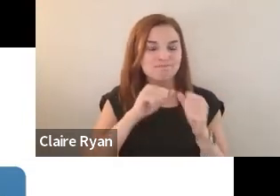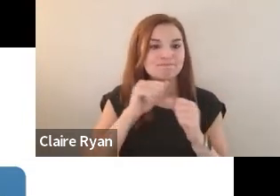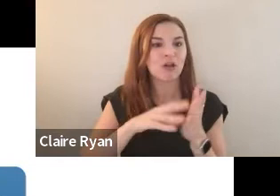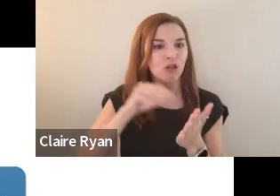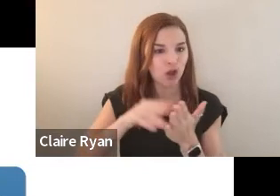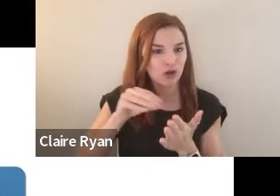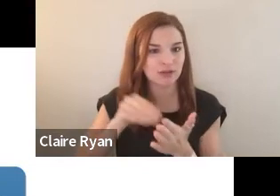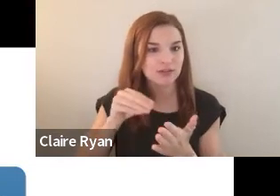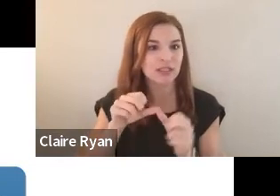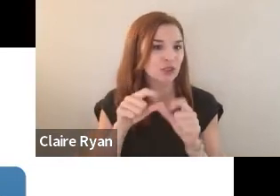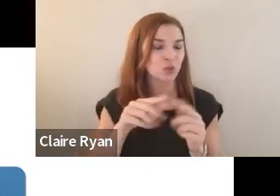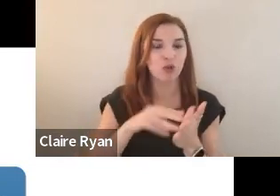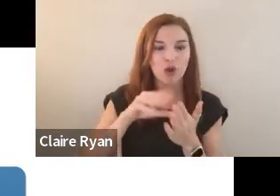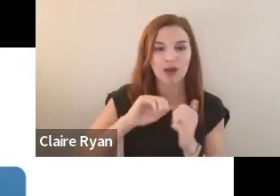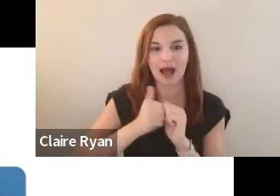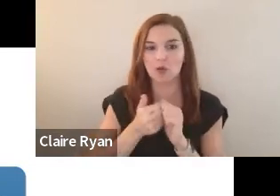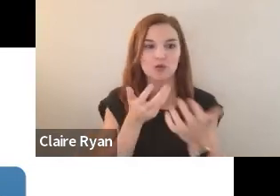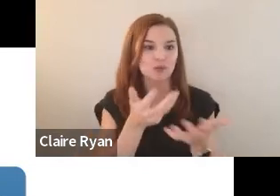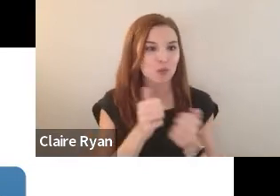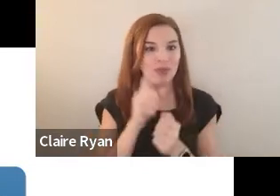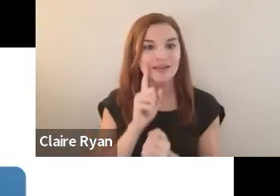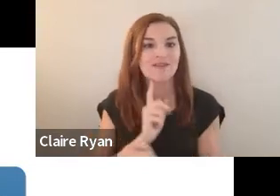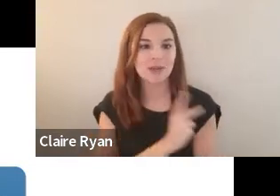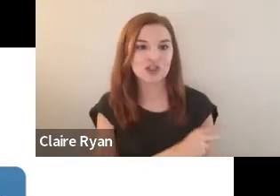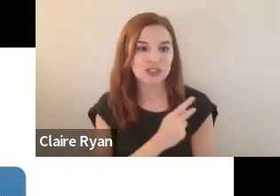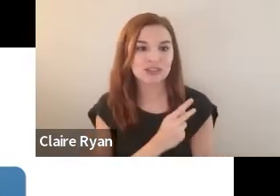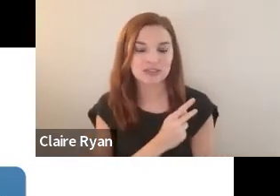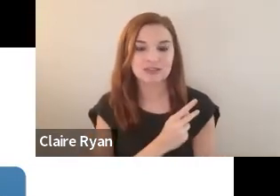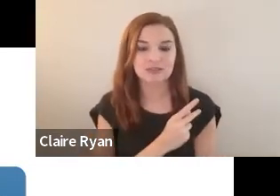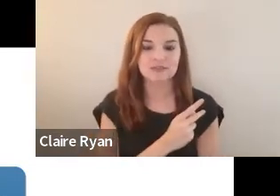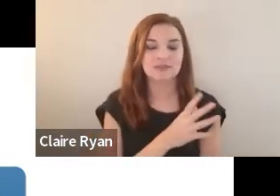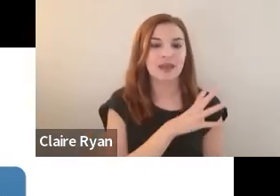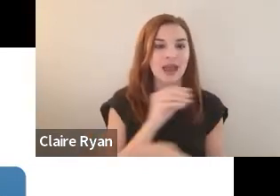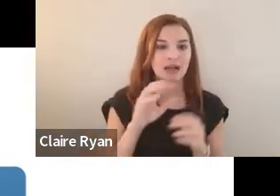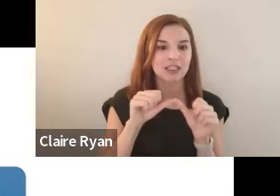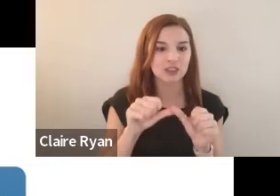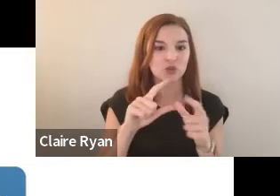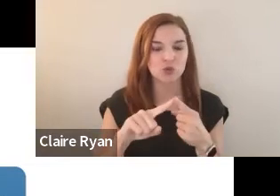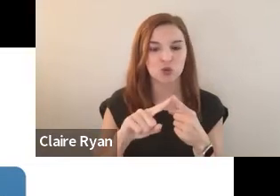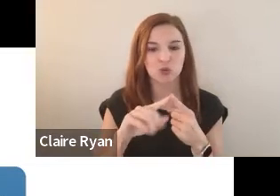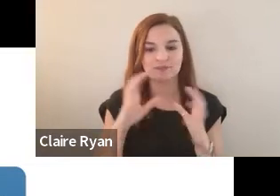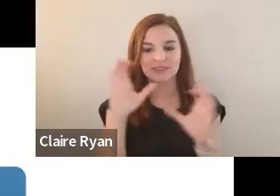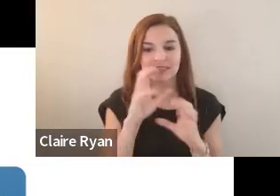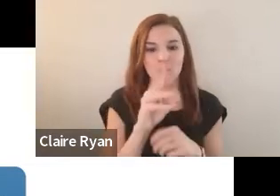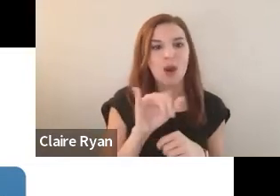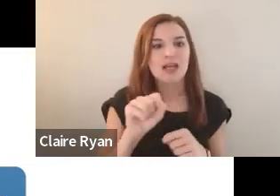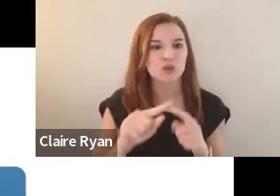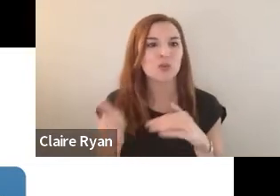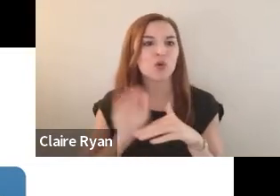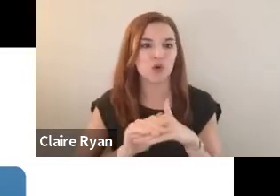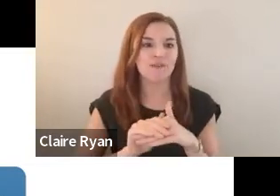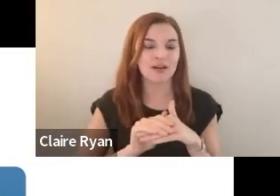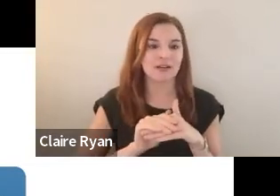it's important to recognize that. They may go through a frustrating learning experience. It may be an experience for you learning